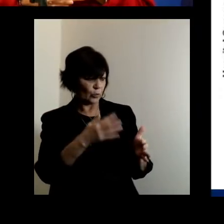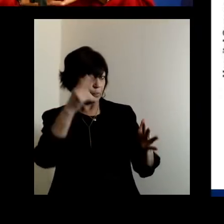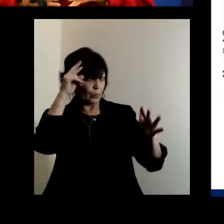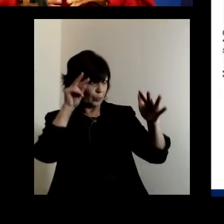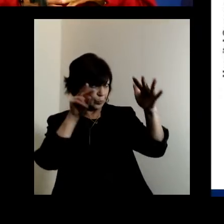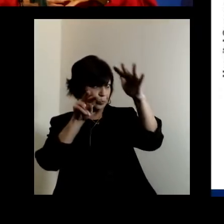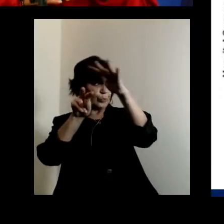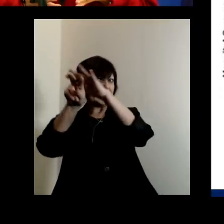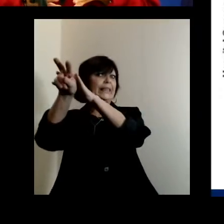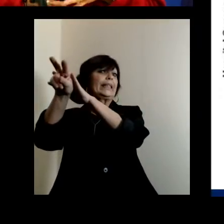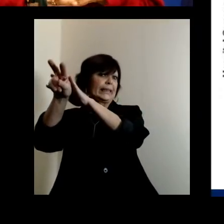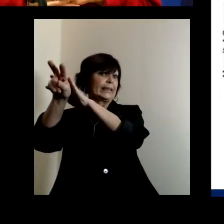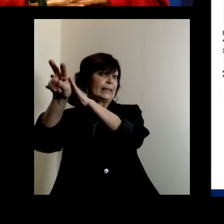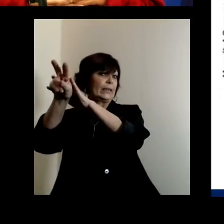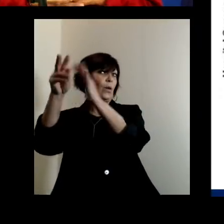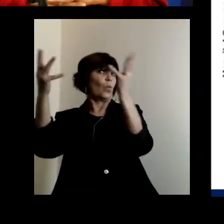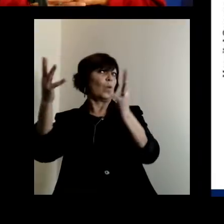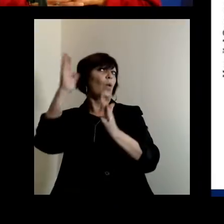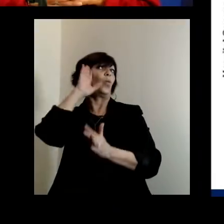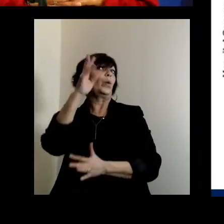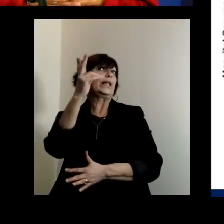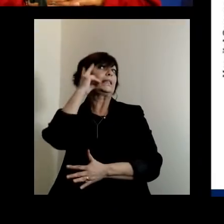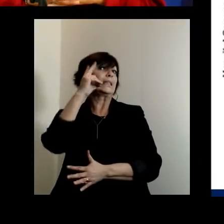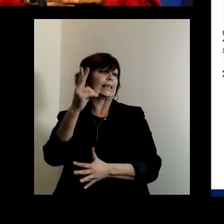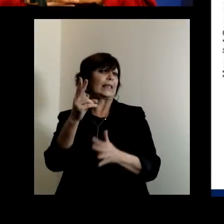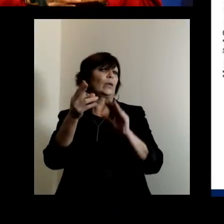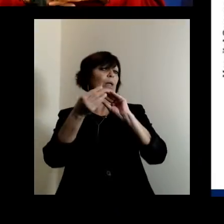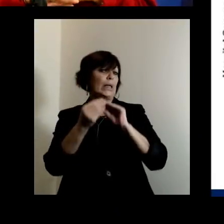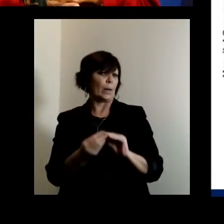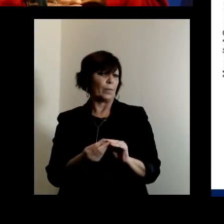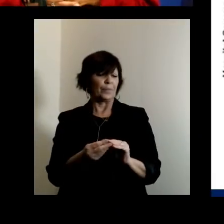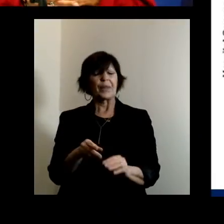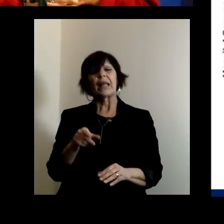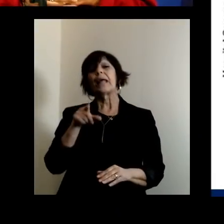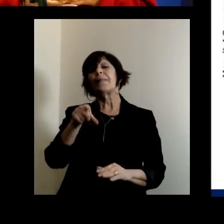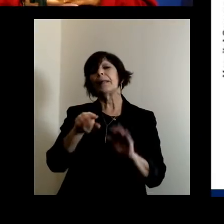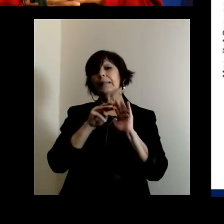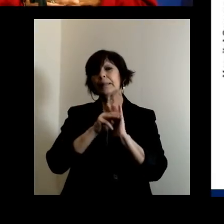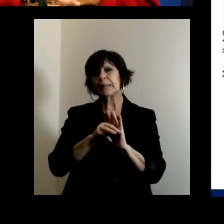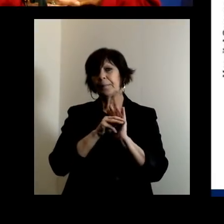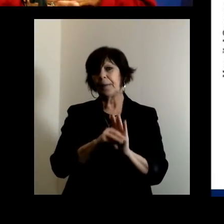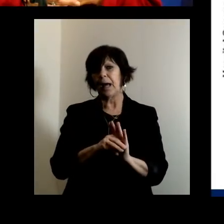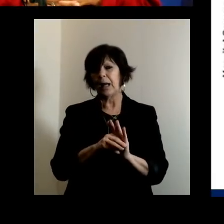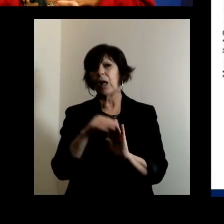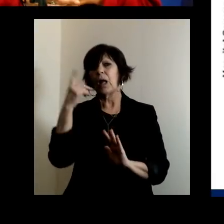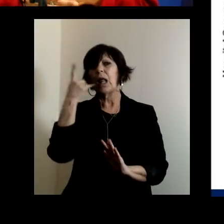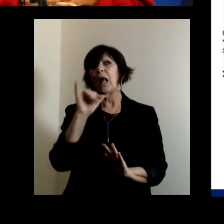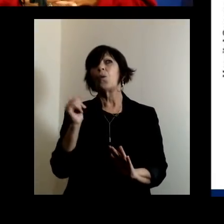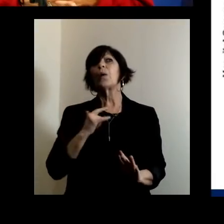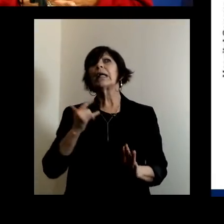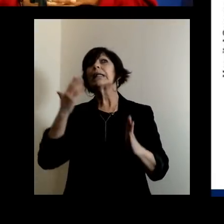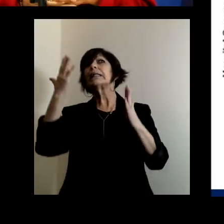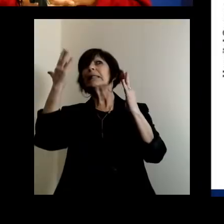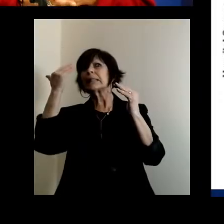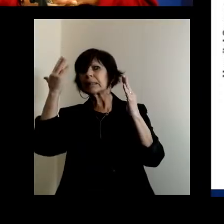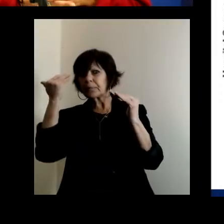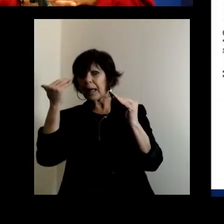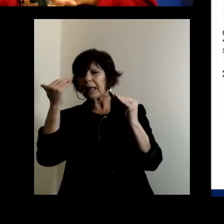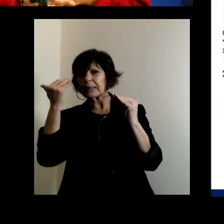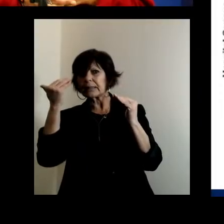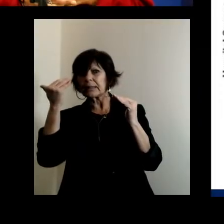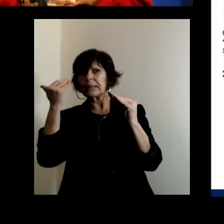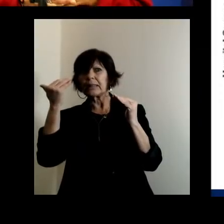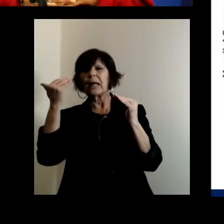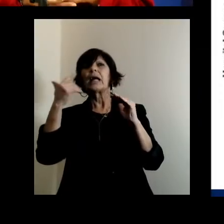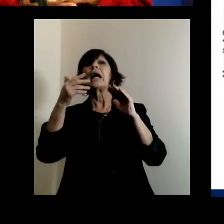expecting with their model that they will see with hospital admissions. So this is a model looking at what we would expect to see in terms of